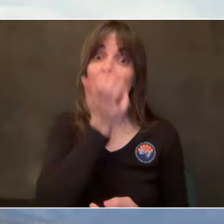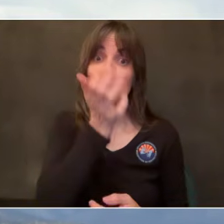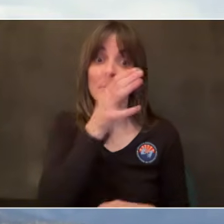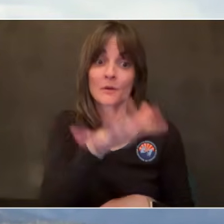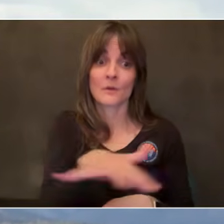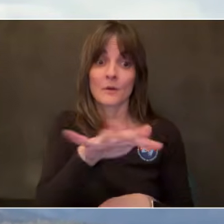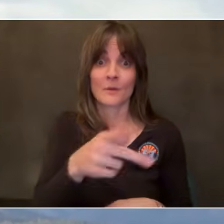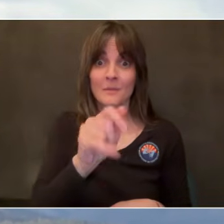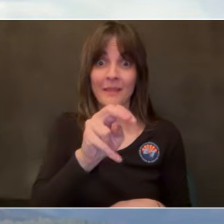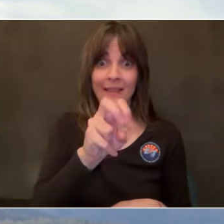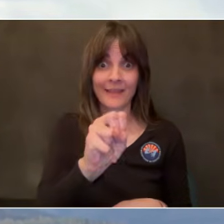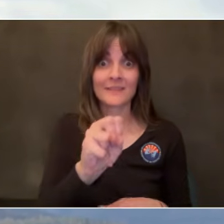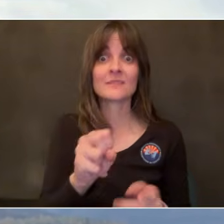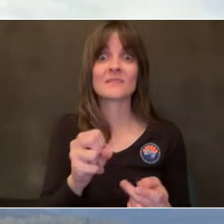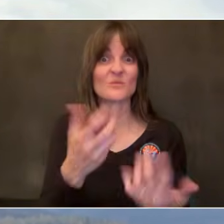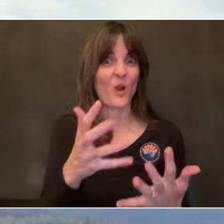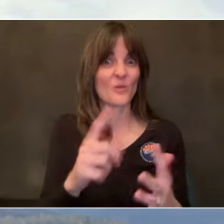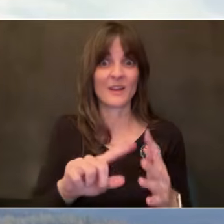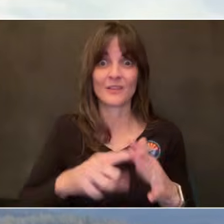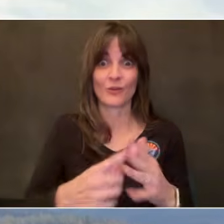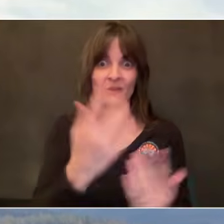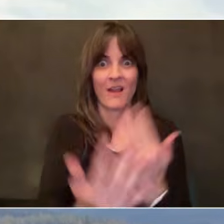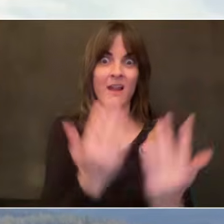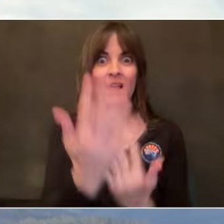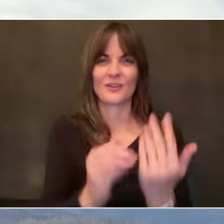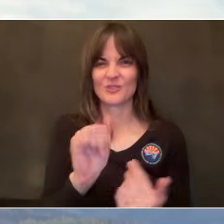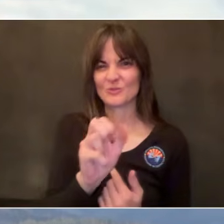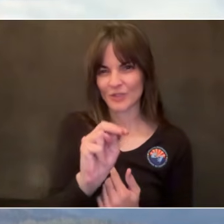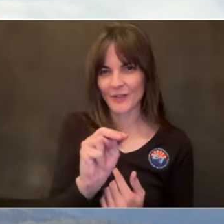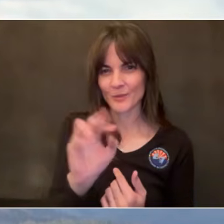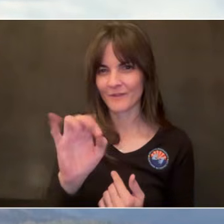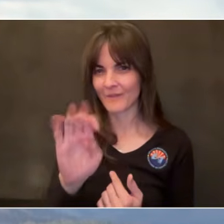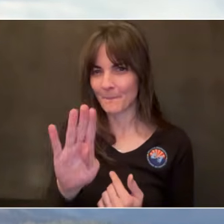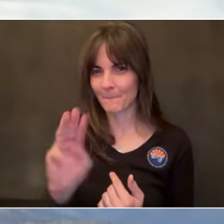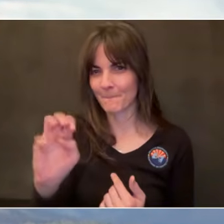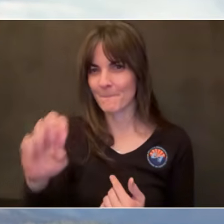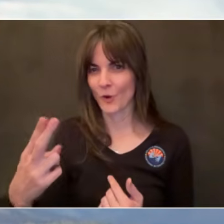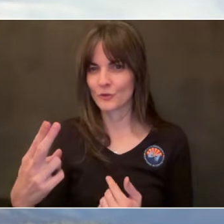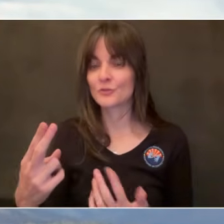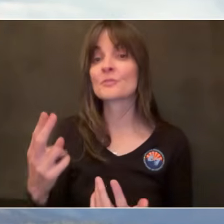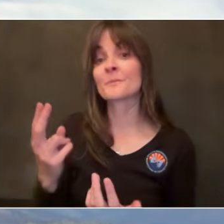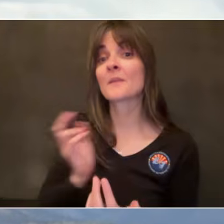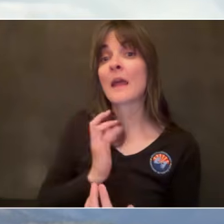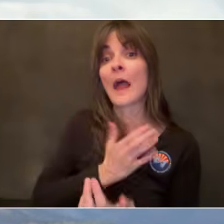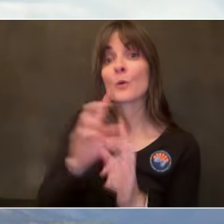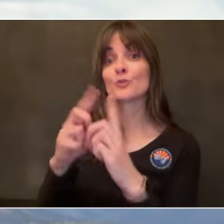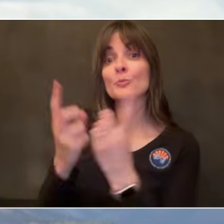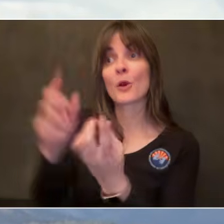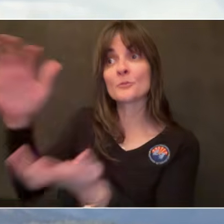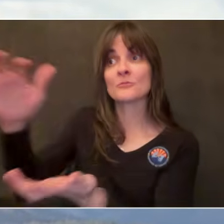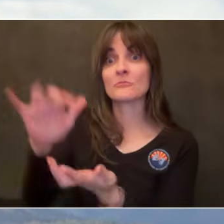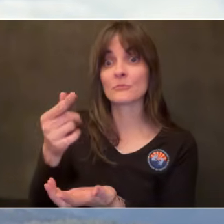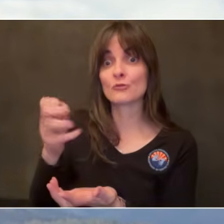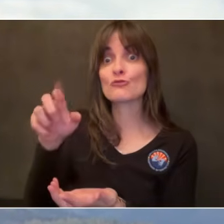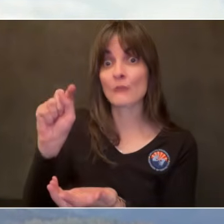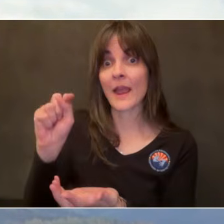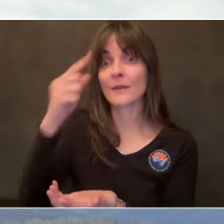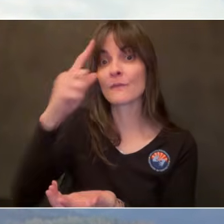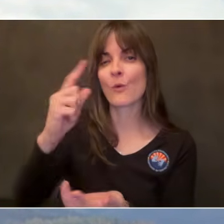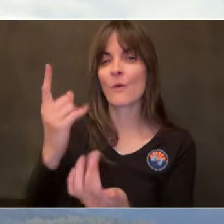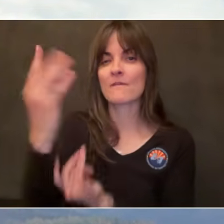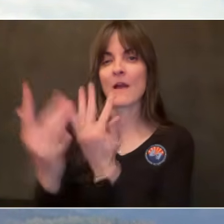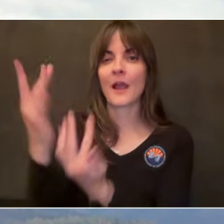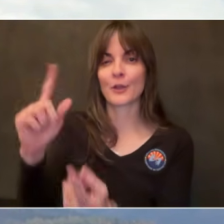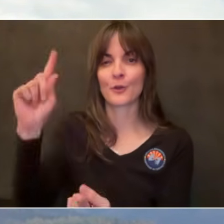the plains starting in January, February, March. The department had landed a pretty large mitigation grant, so the department